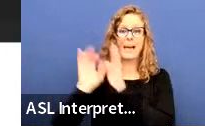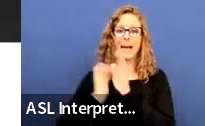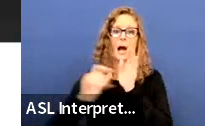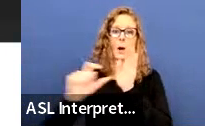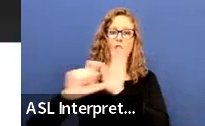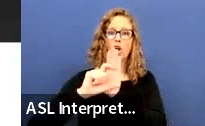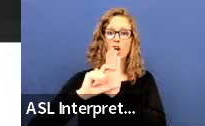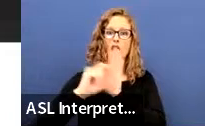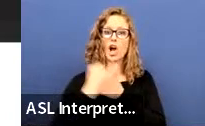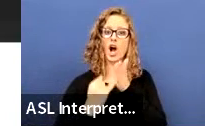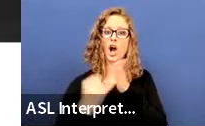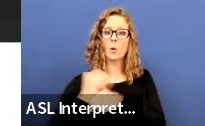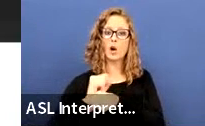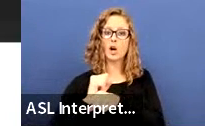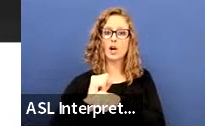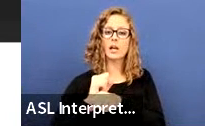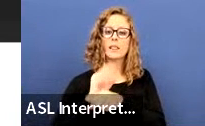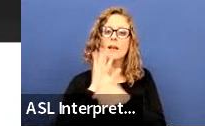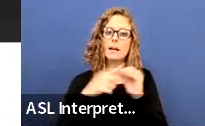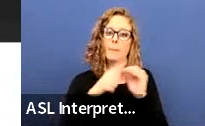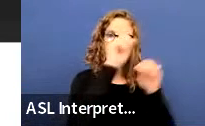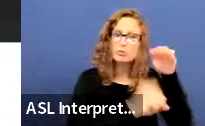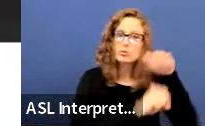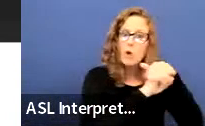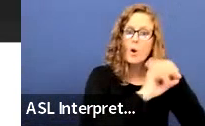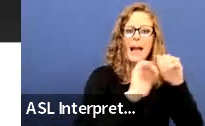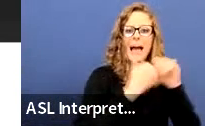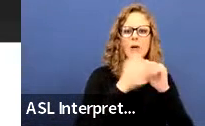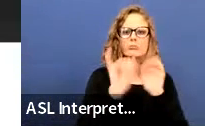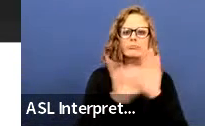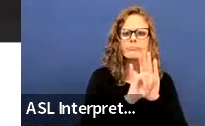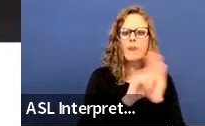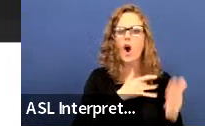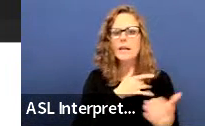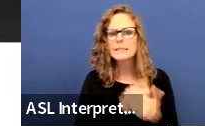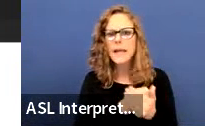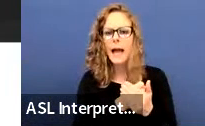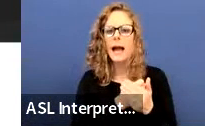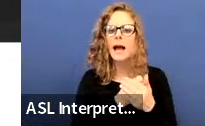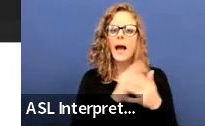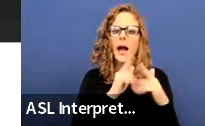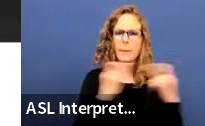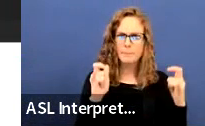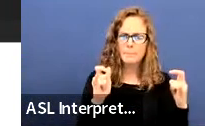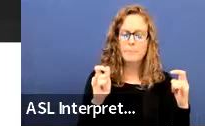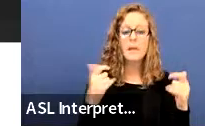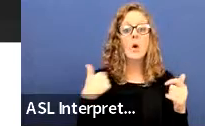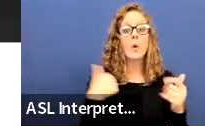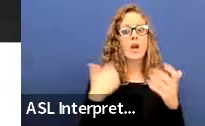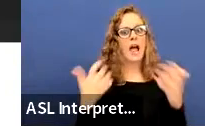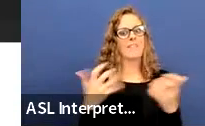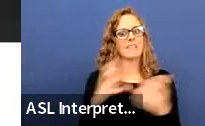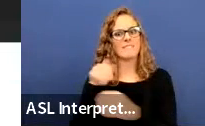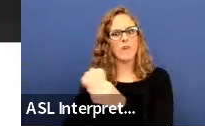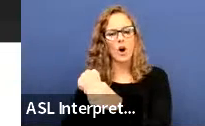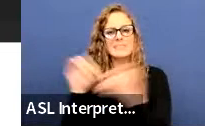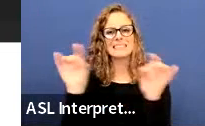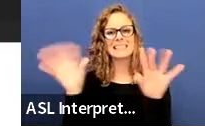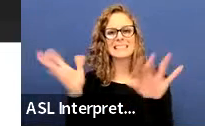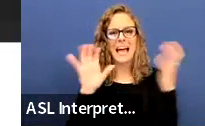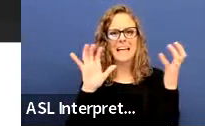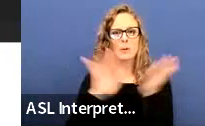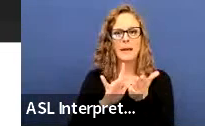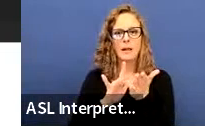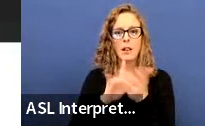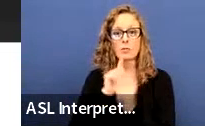and stop the bleed and signs and symptoms of heart attacks. And we're also heavily involved in disaster medical response.